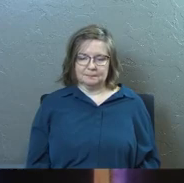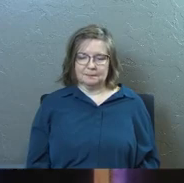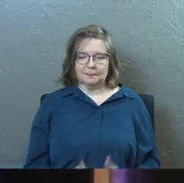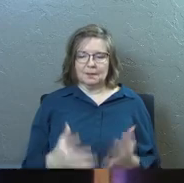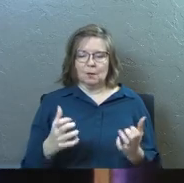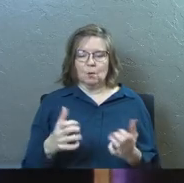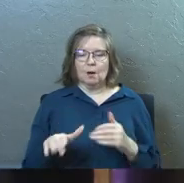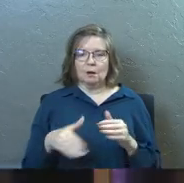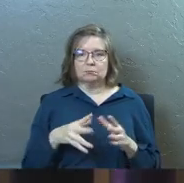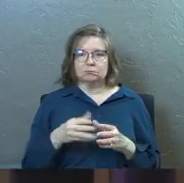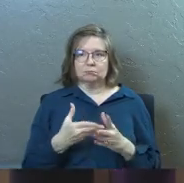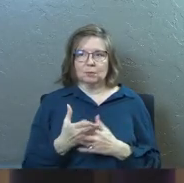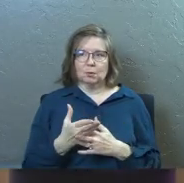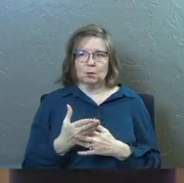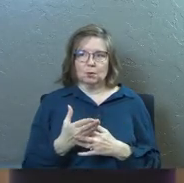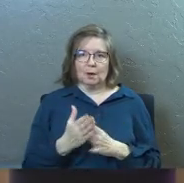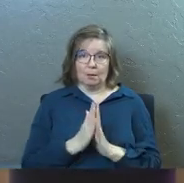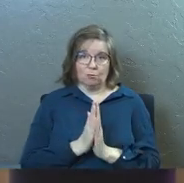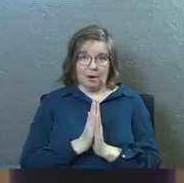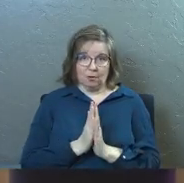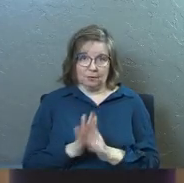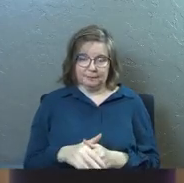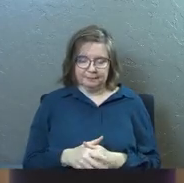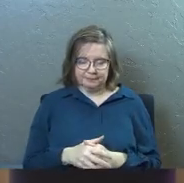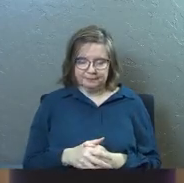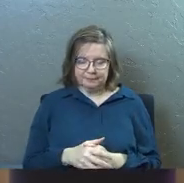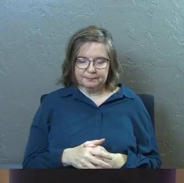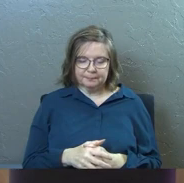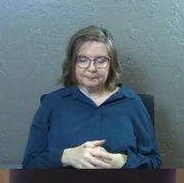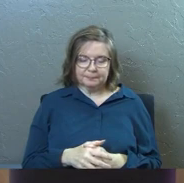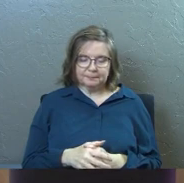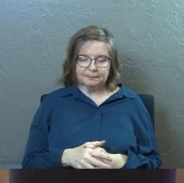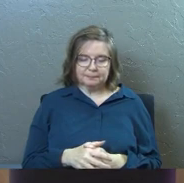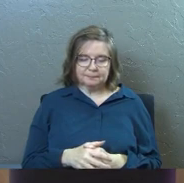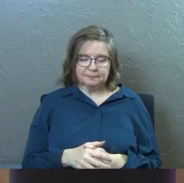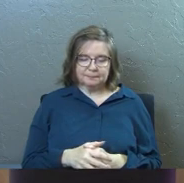I want to walk us through a very practical prayer.